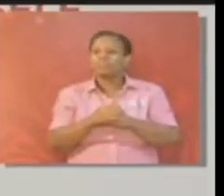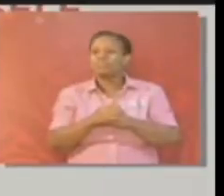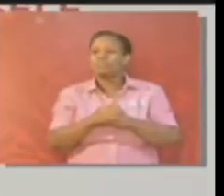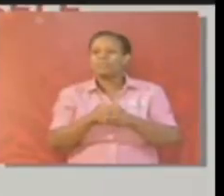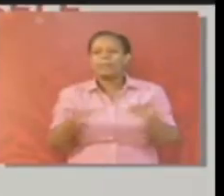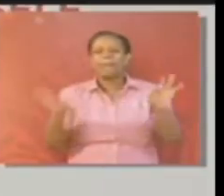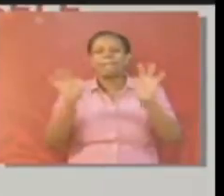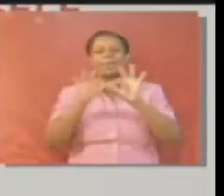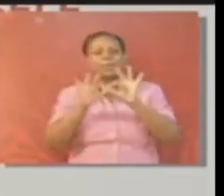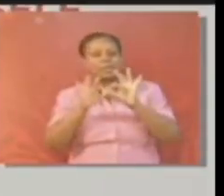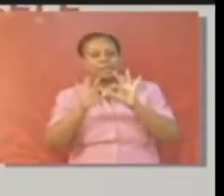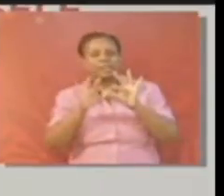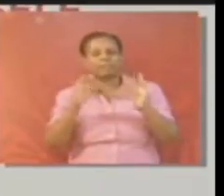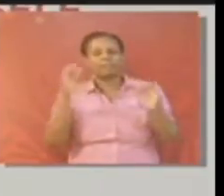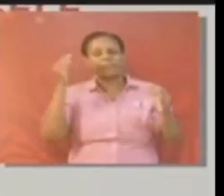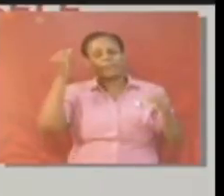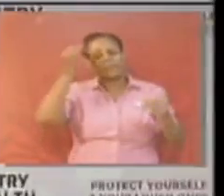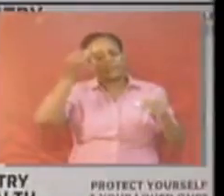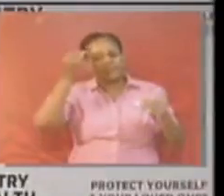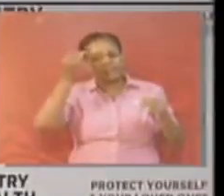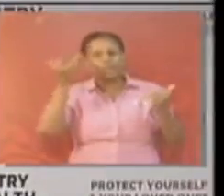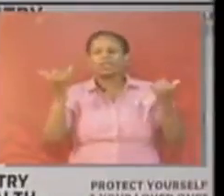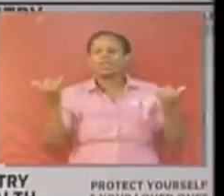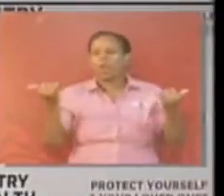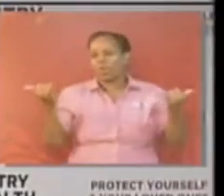about vaccines and side effects.